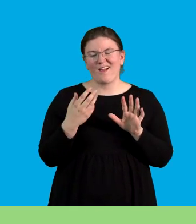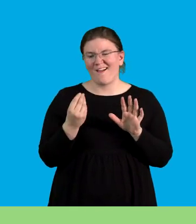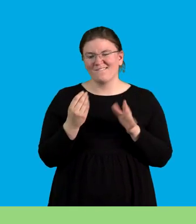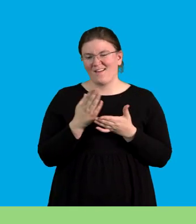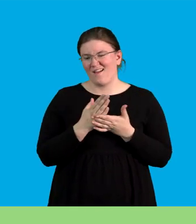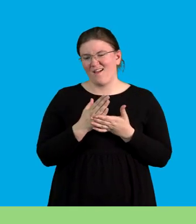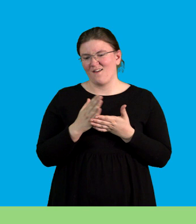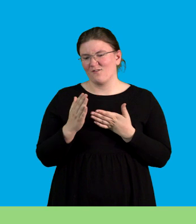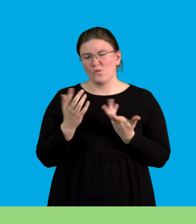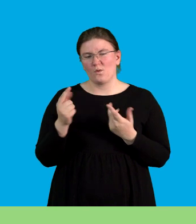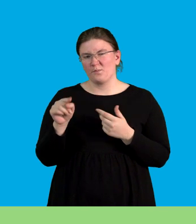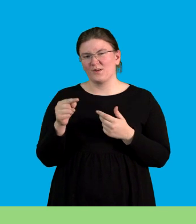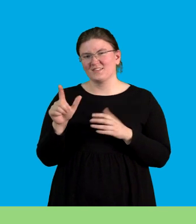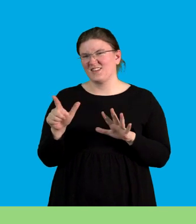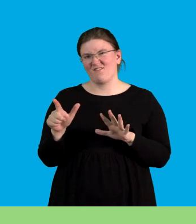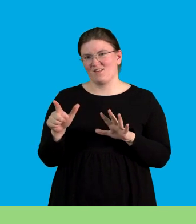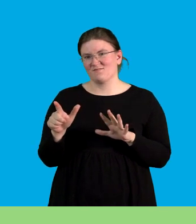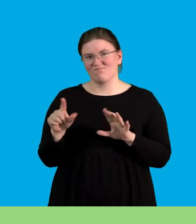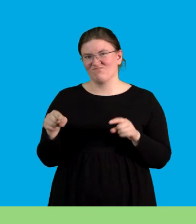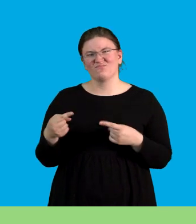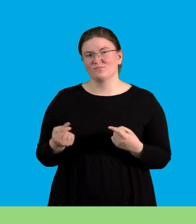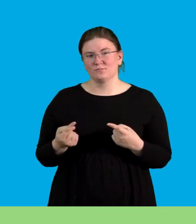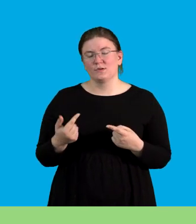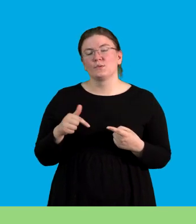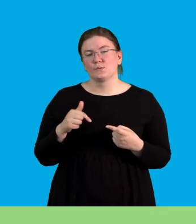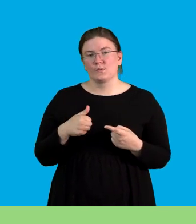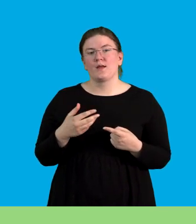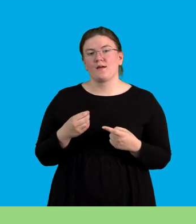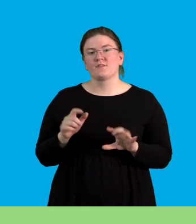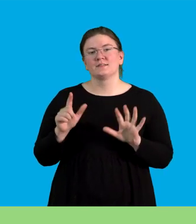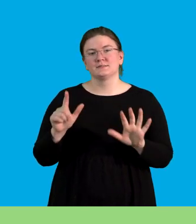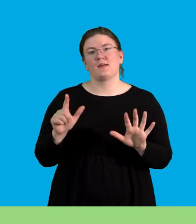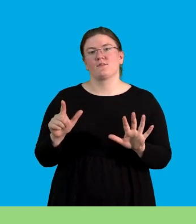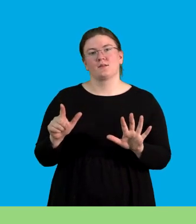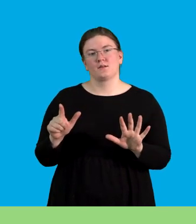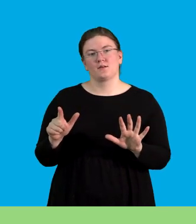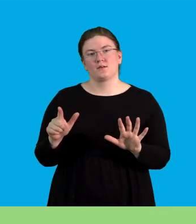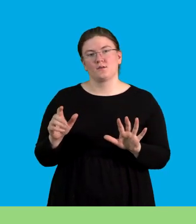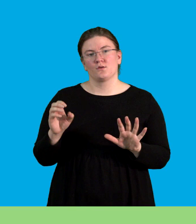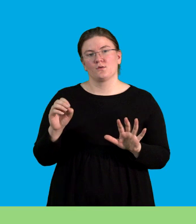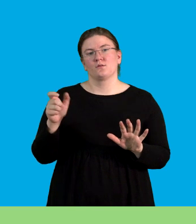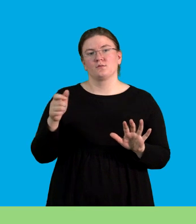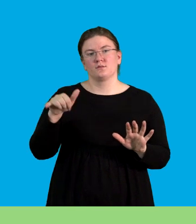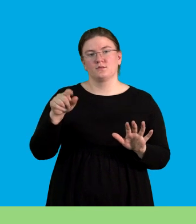6,7, and we can't really have a 0.7 of an organism, so we will have 7